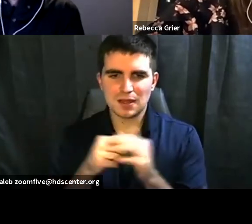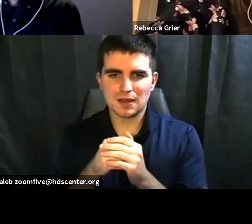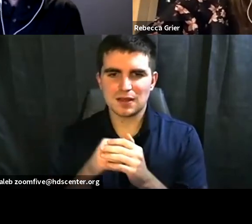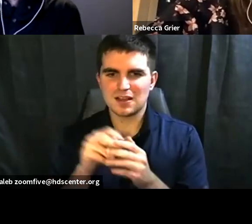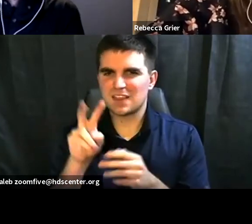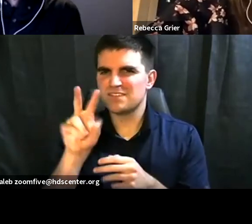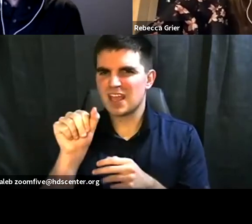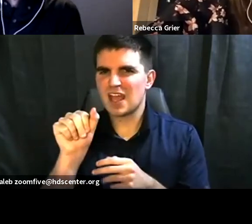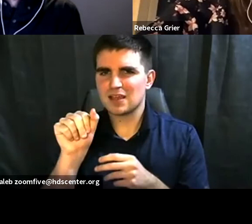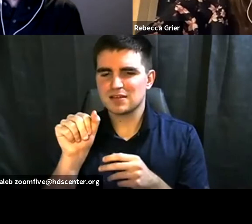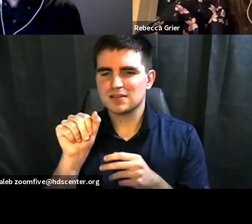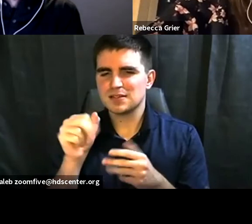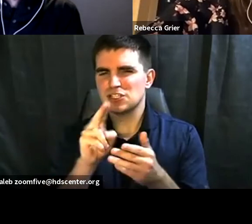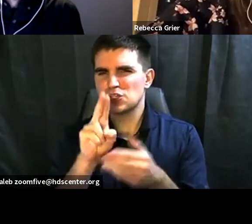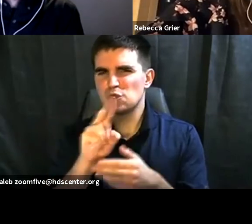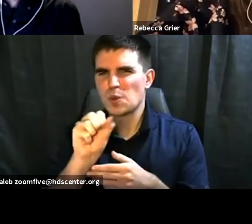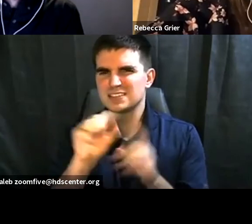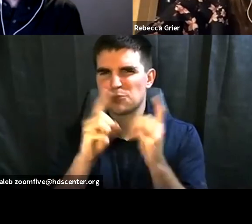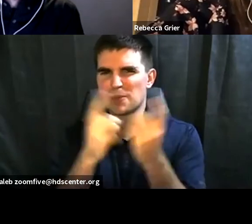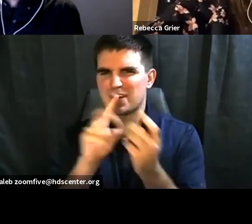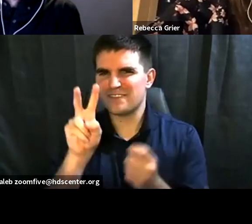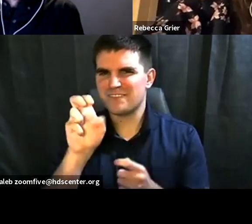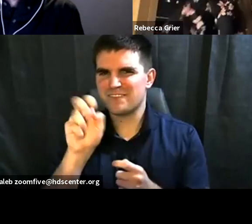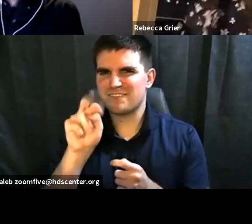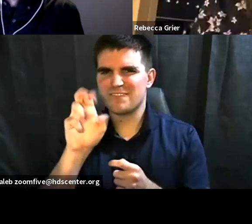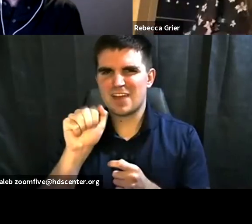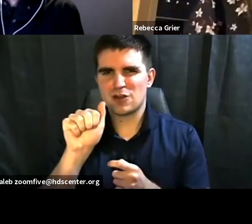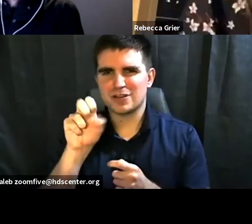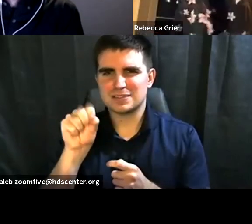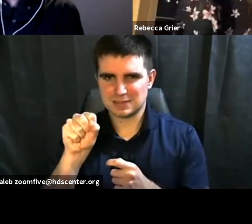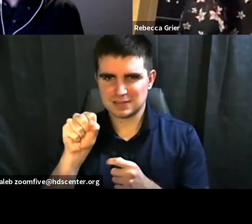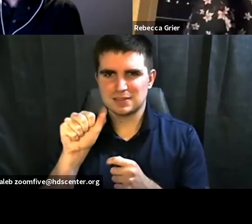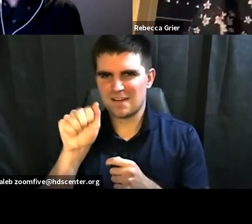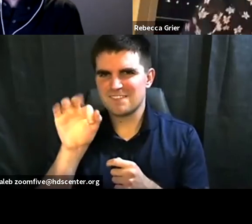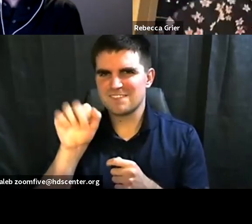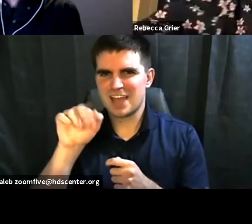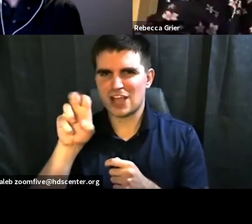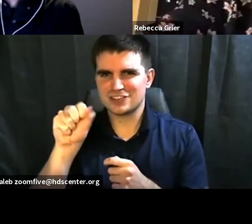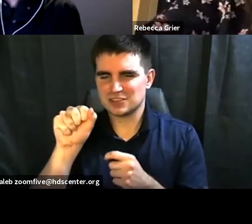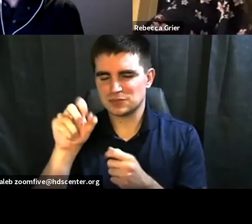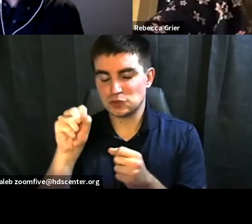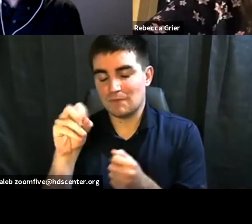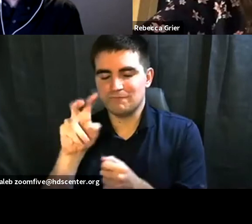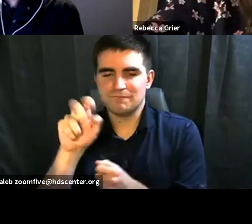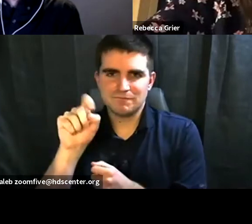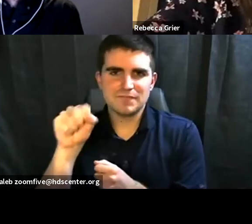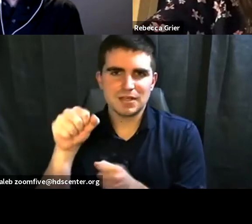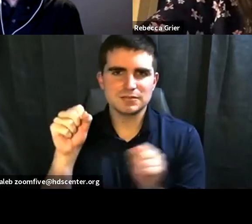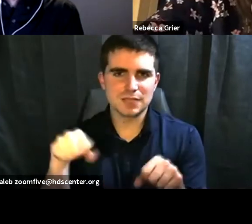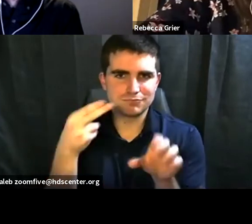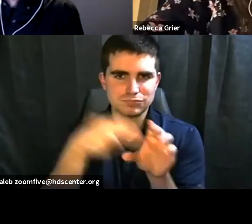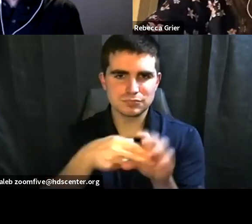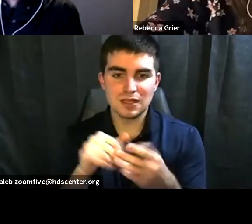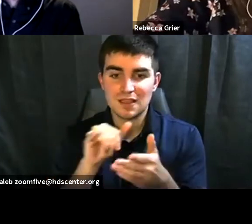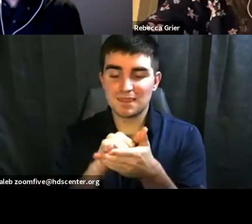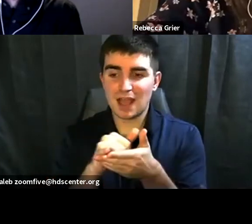U.S. Department of Veterans Affairs, so veterans who are eligible for VA care. And so that's going to leave out a large number, that leaves out a large